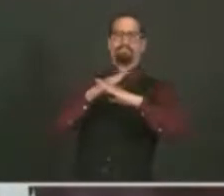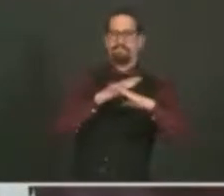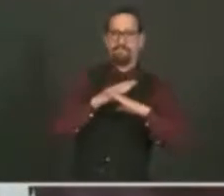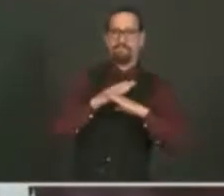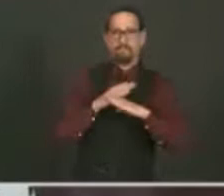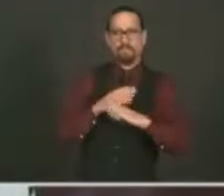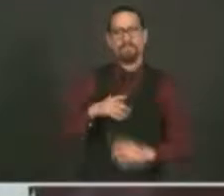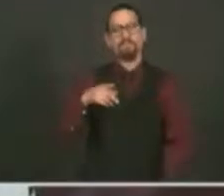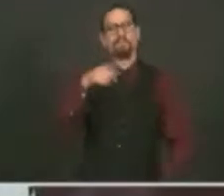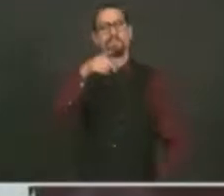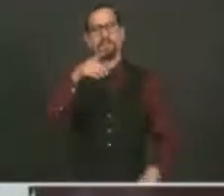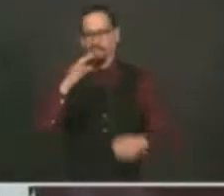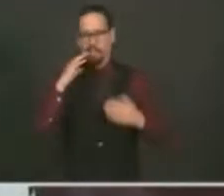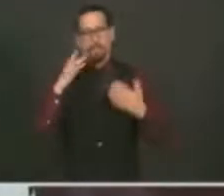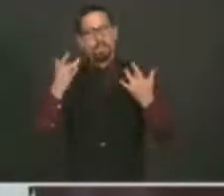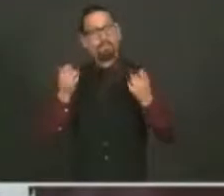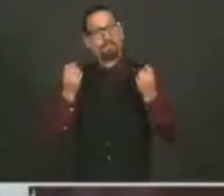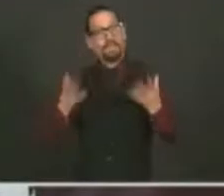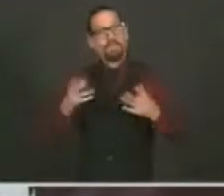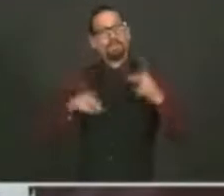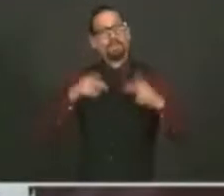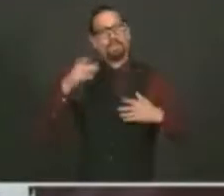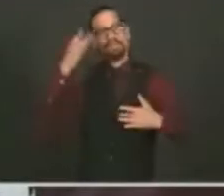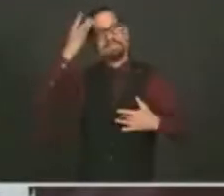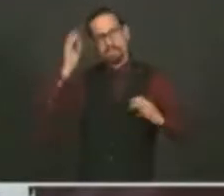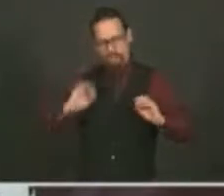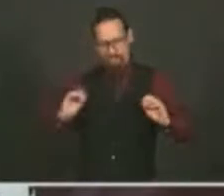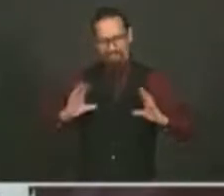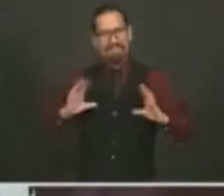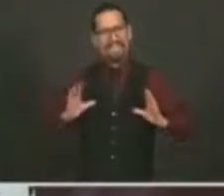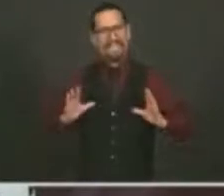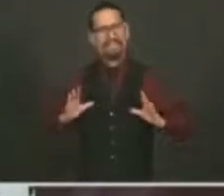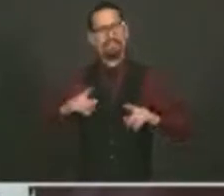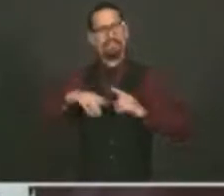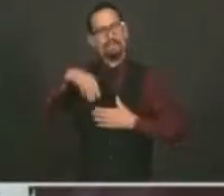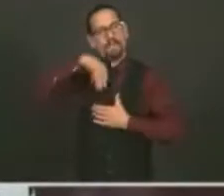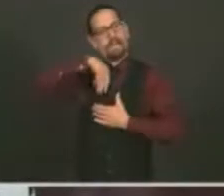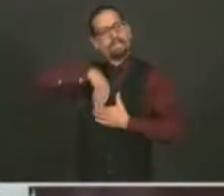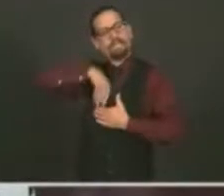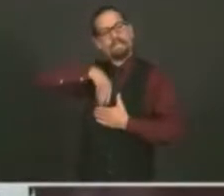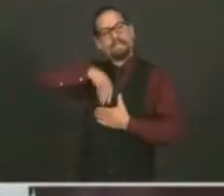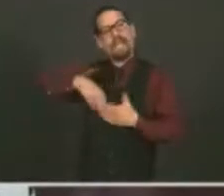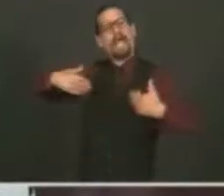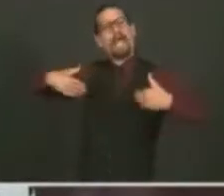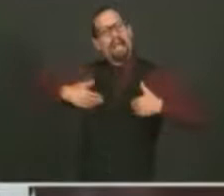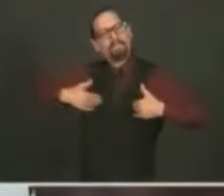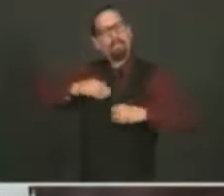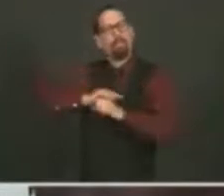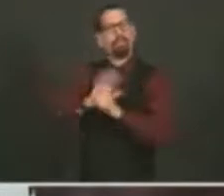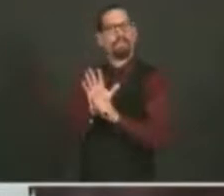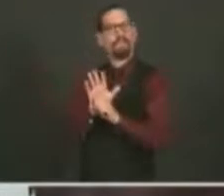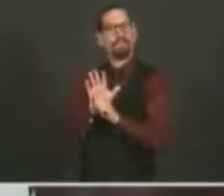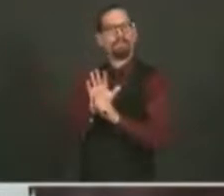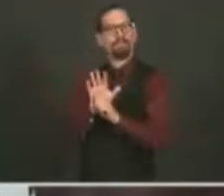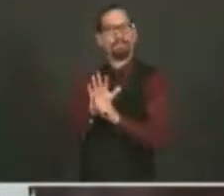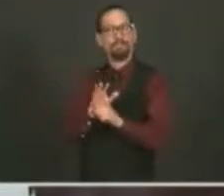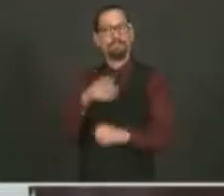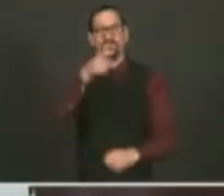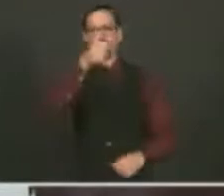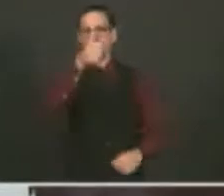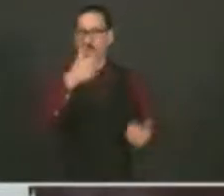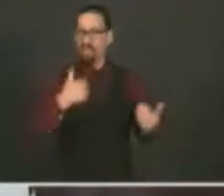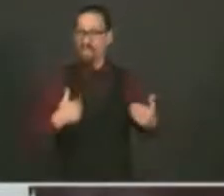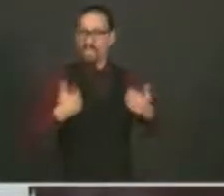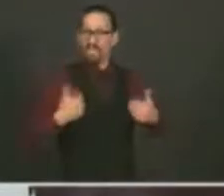symptoms. That's what the key is, particularly younger members of our